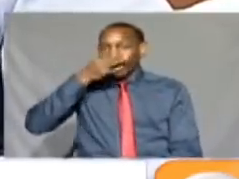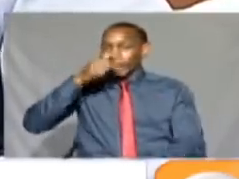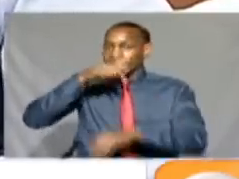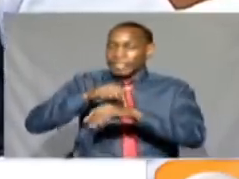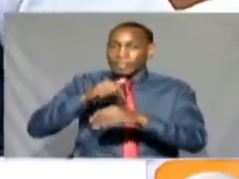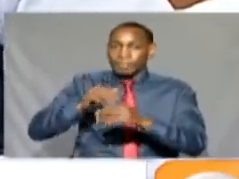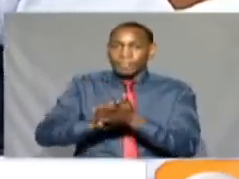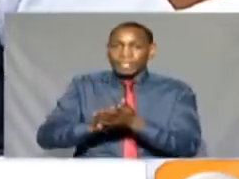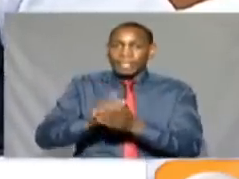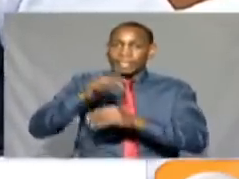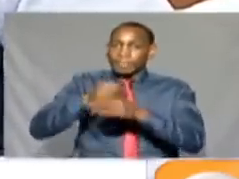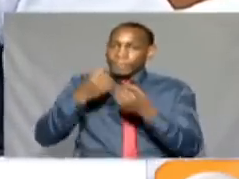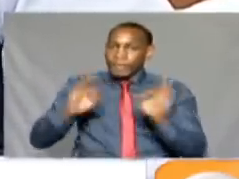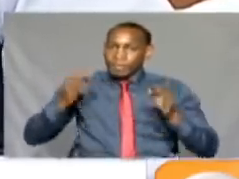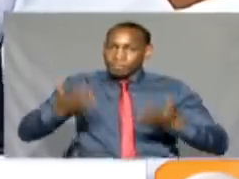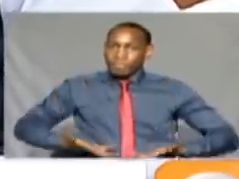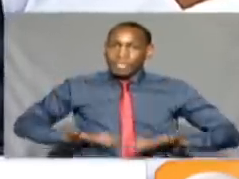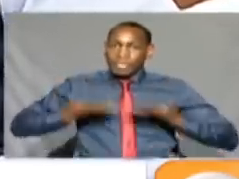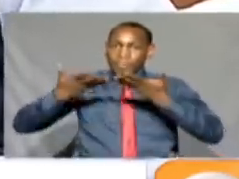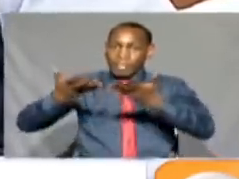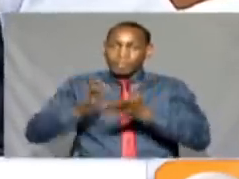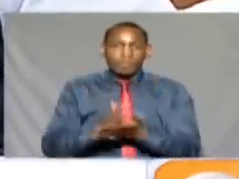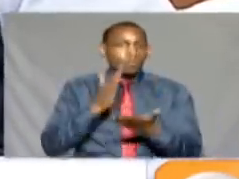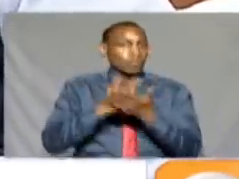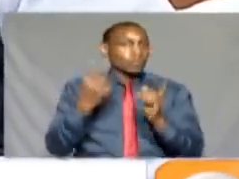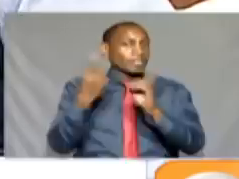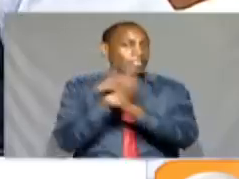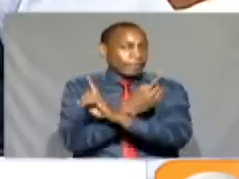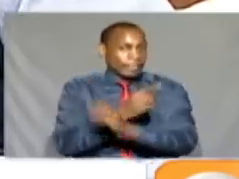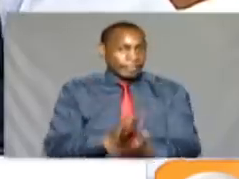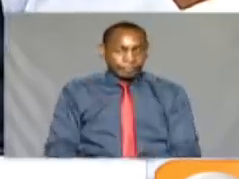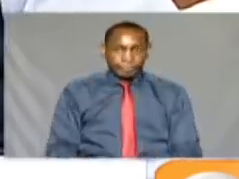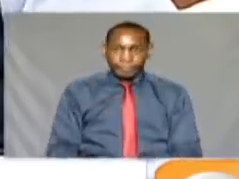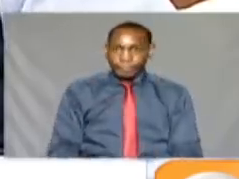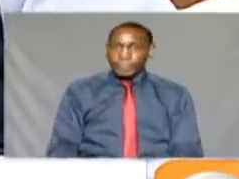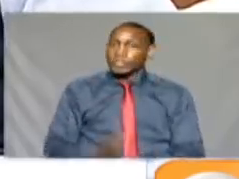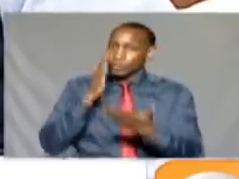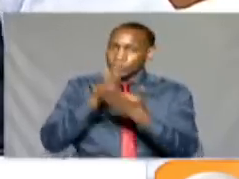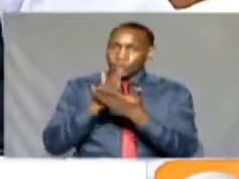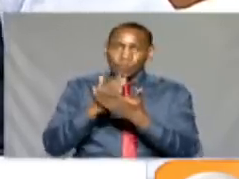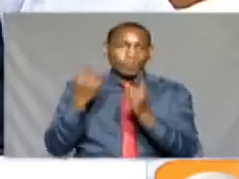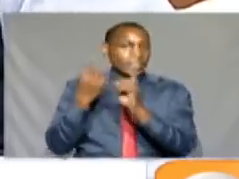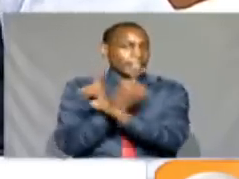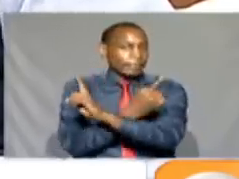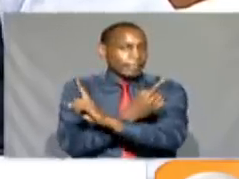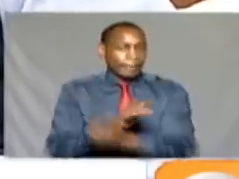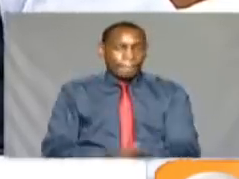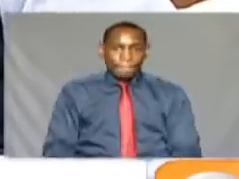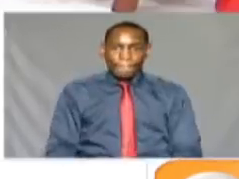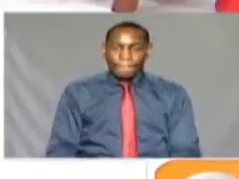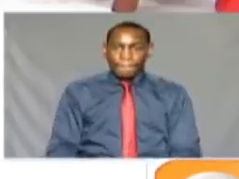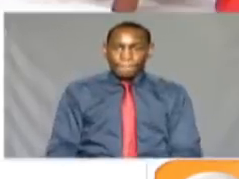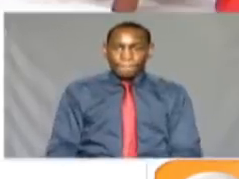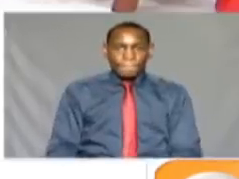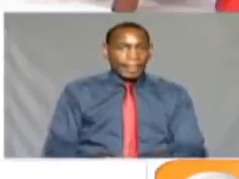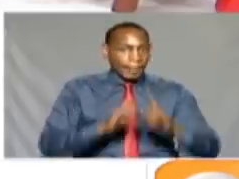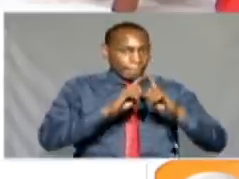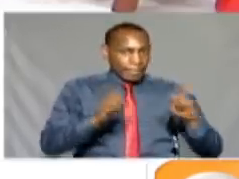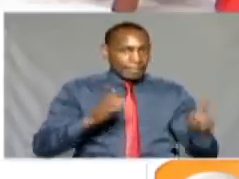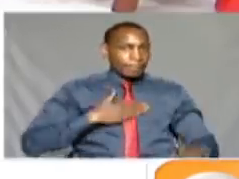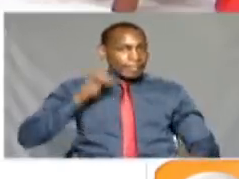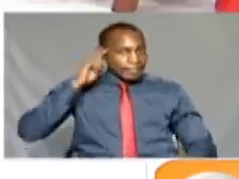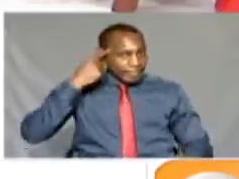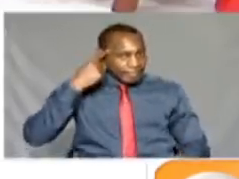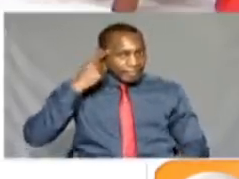been the days of freedom of expression. Exactly. It's the irony, yeah? Yeah, that's true. That is irony, yeah. You're right. Moving on ahead. But I think,